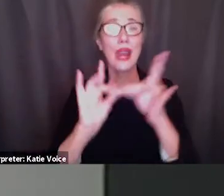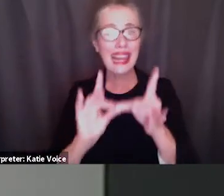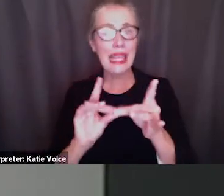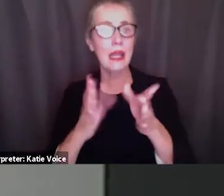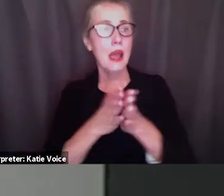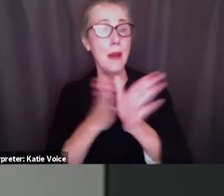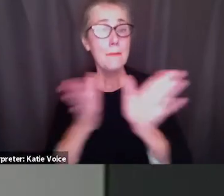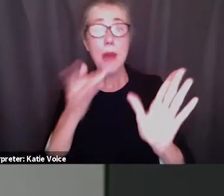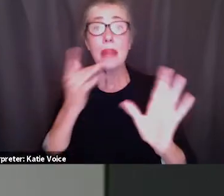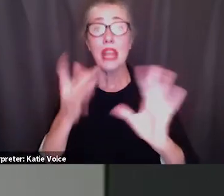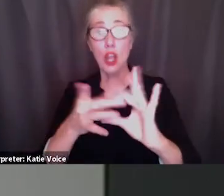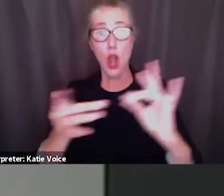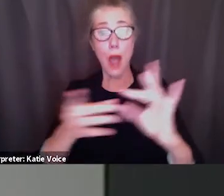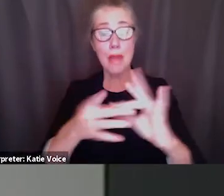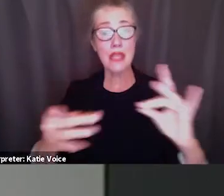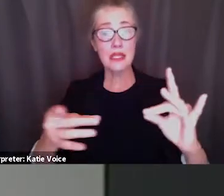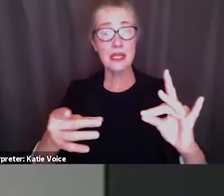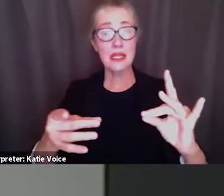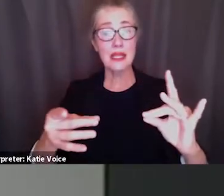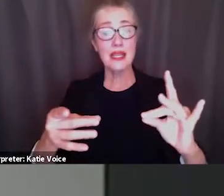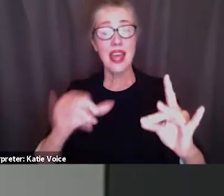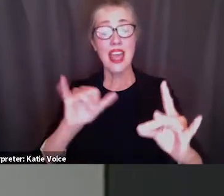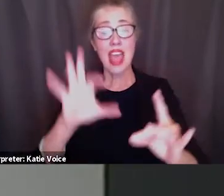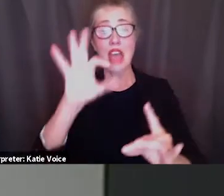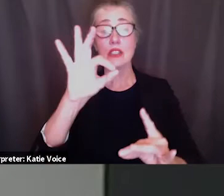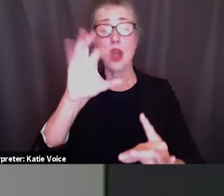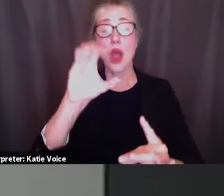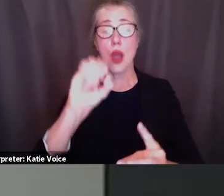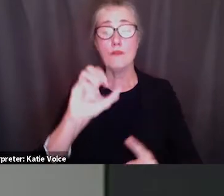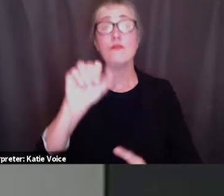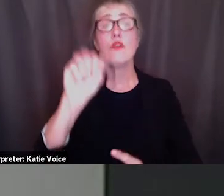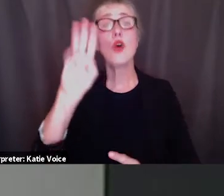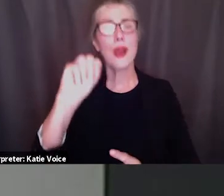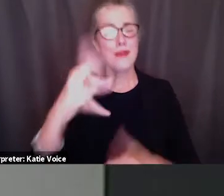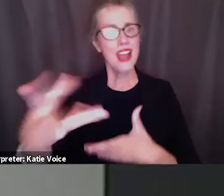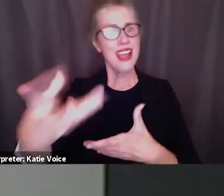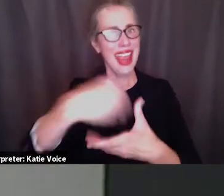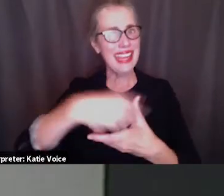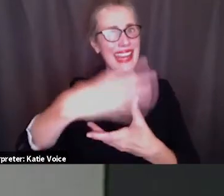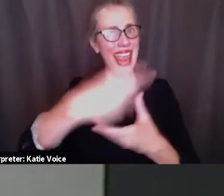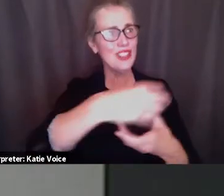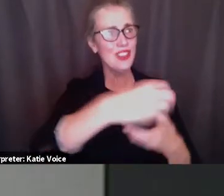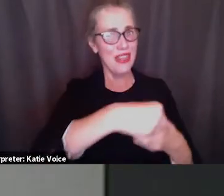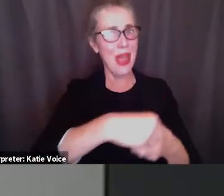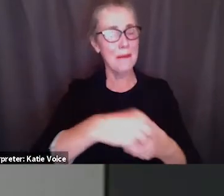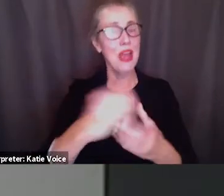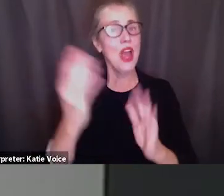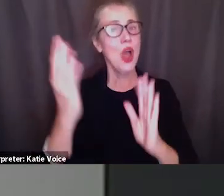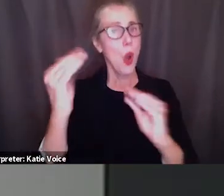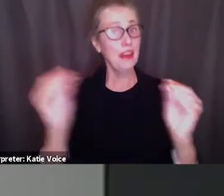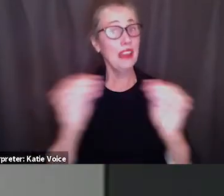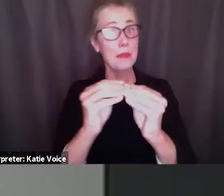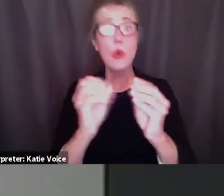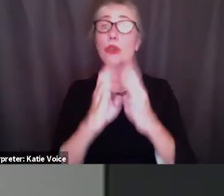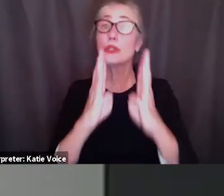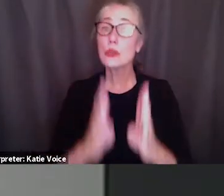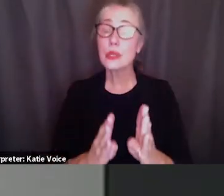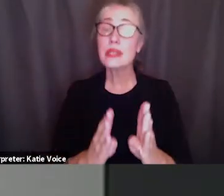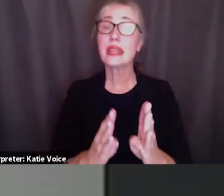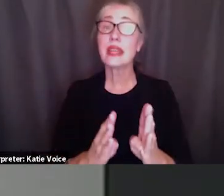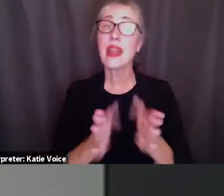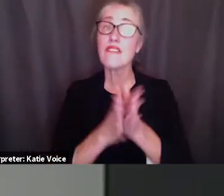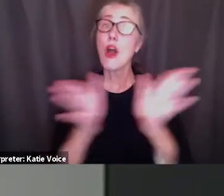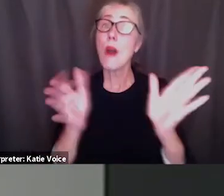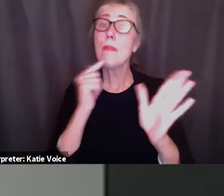public comment forum. I think it would be really helpful to get them all engaged, and hopefully we can get more student public comments at board